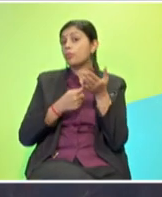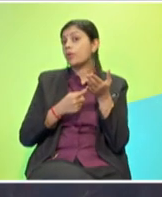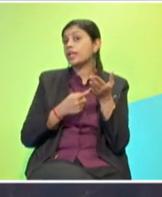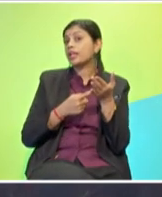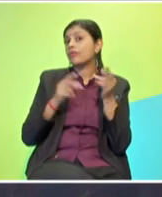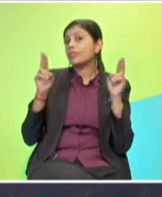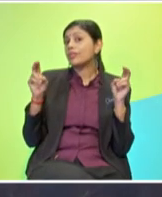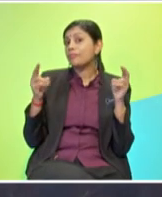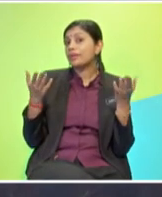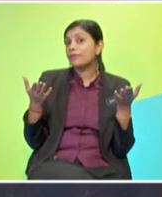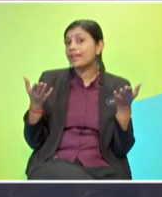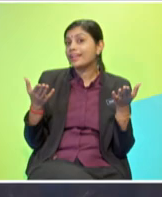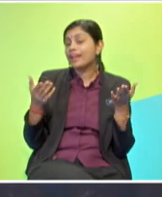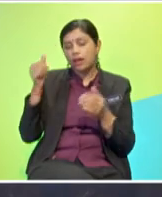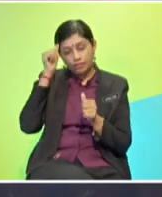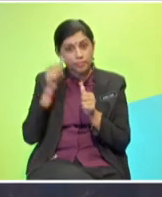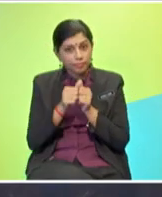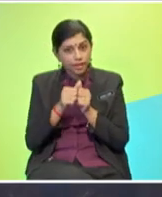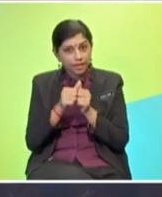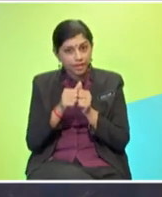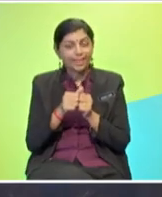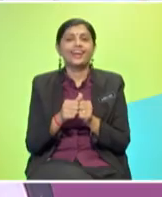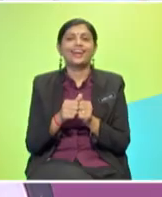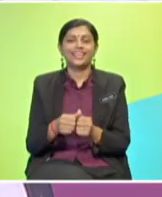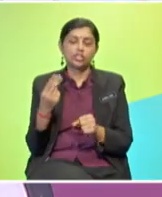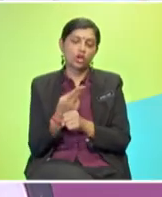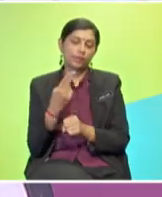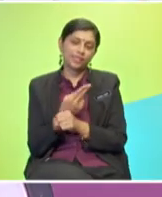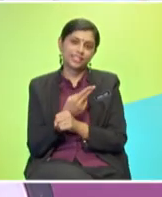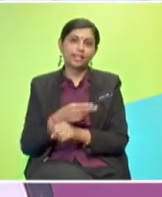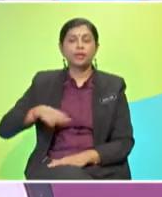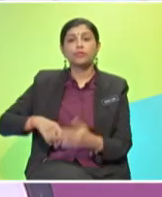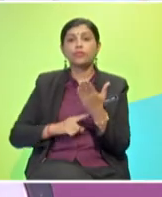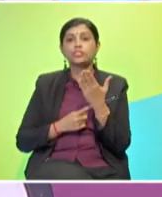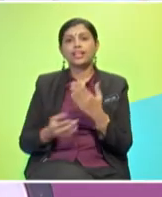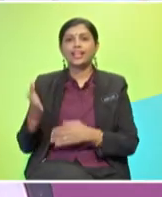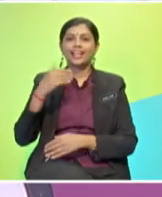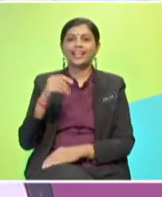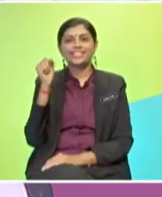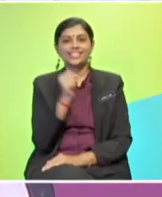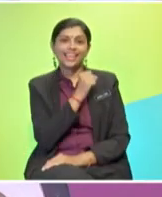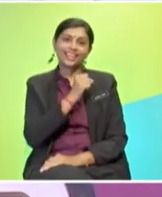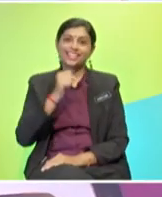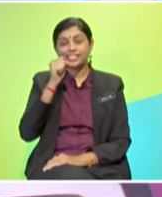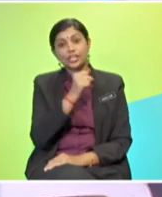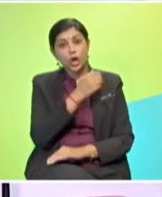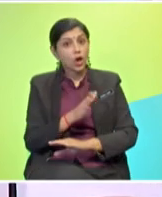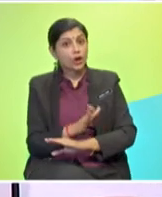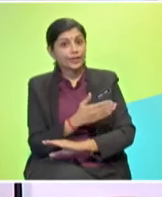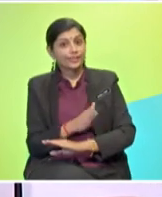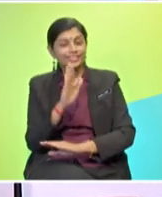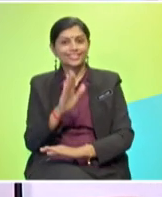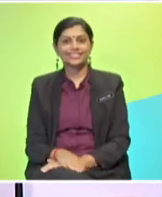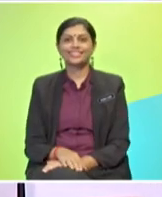Yes, about hobbies, is it? Yes. Okay, but before that, before we start our lesson, let's sing this hello song. All right, let's do